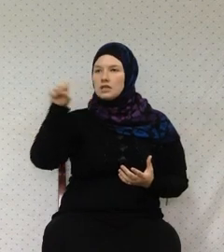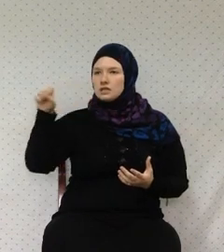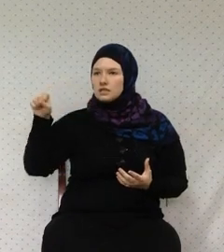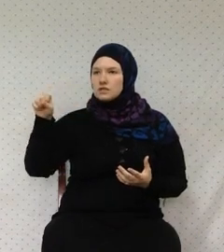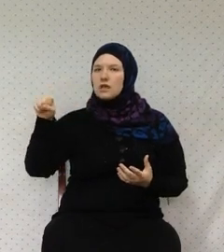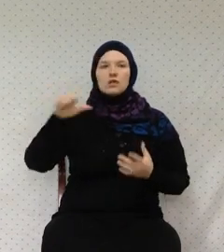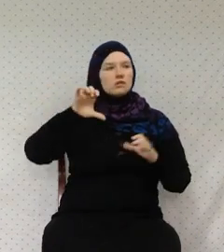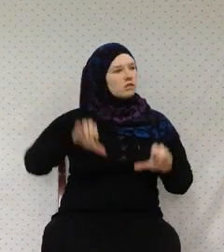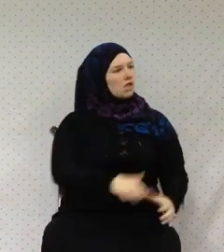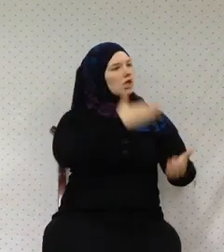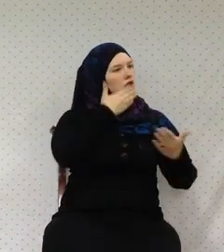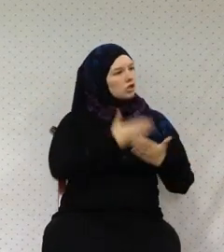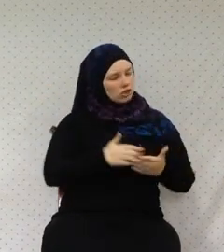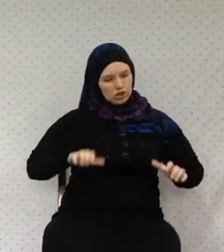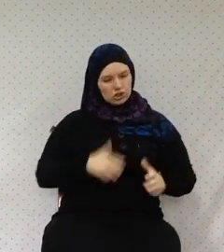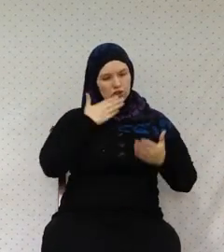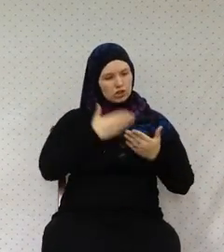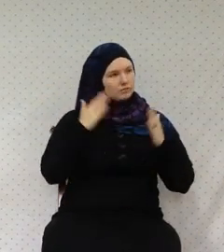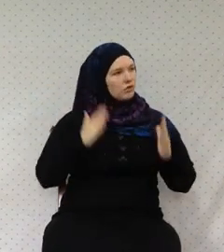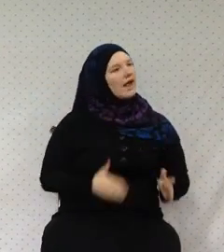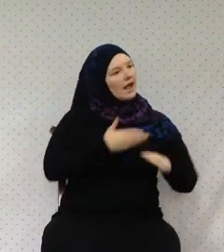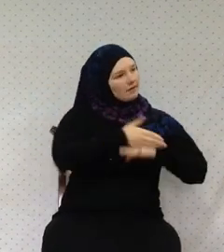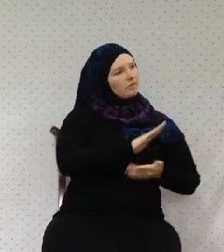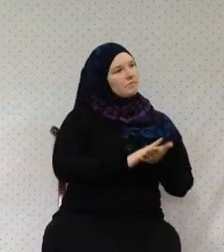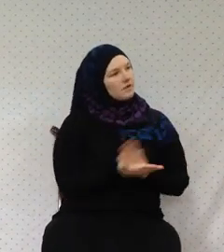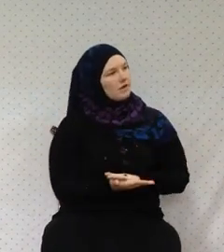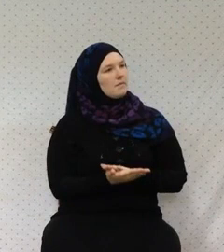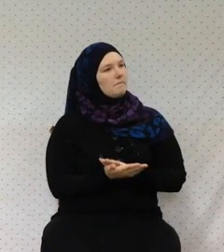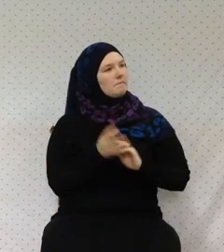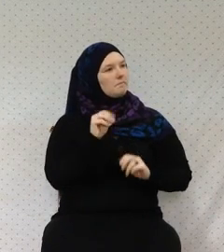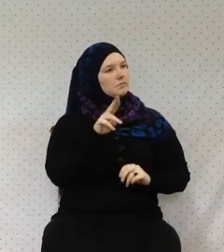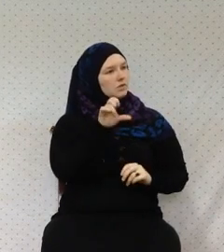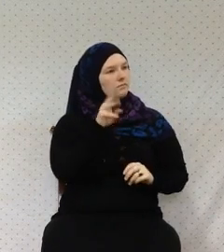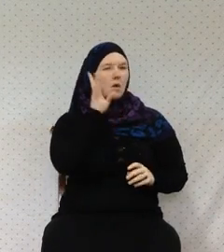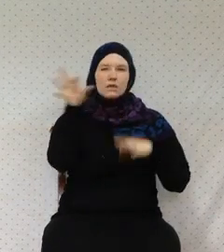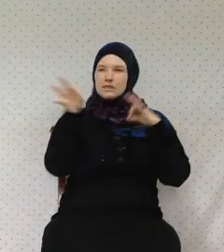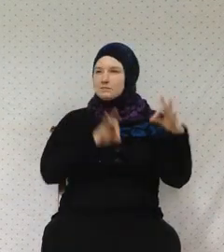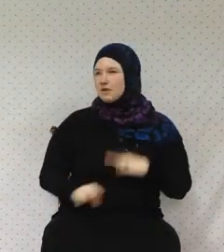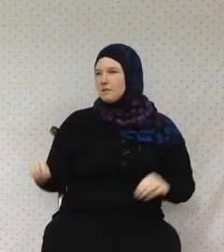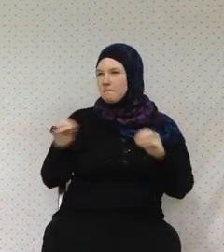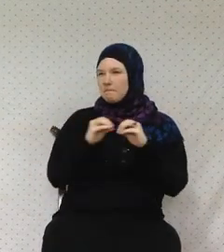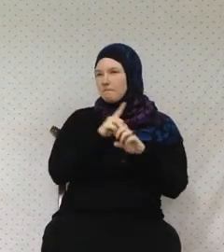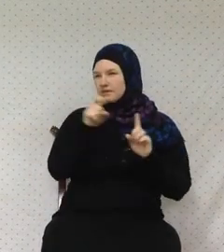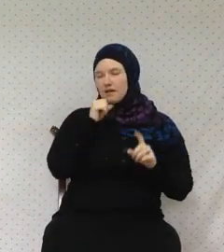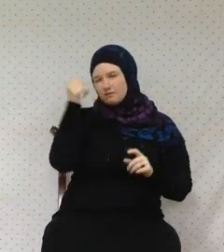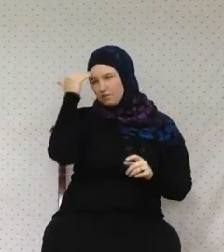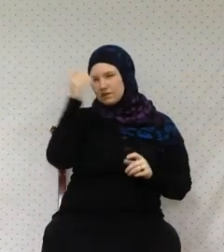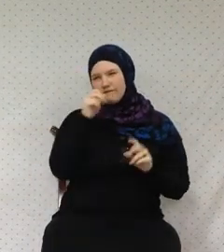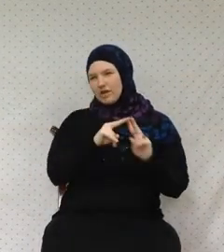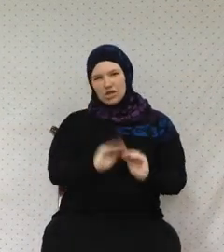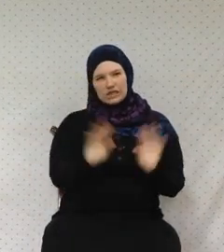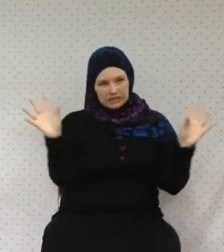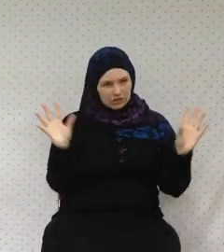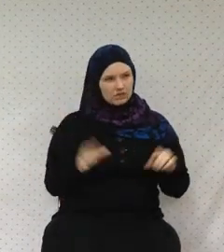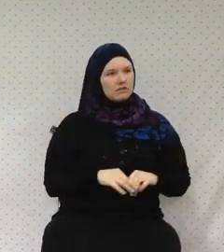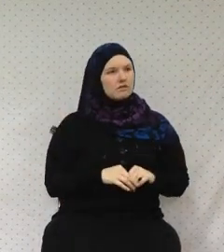after they became Muslims. I will explain this because I know it's not very clear. But if you